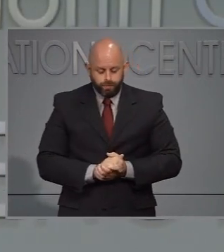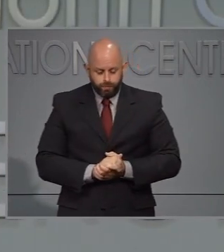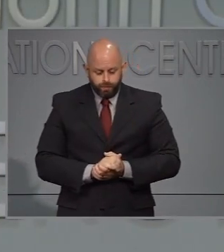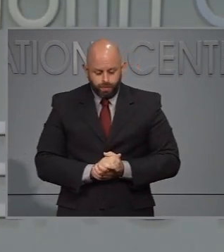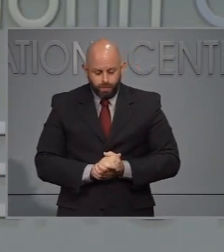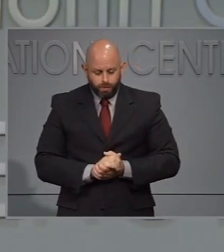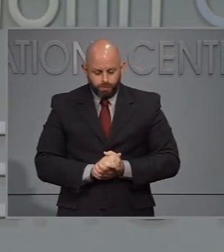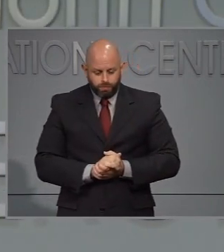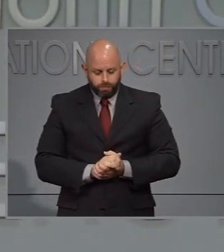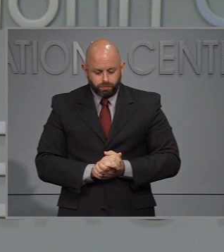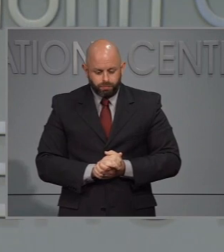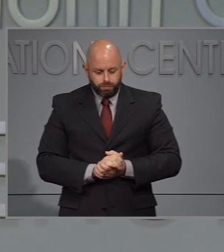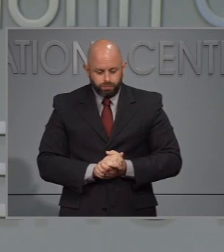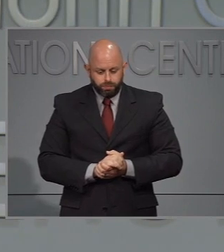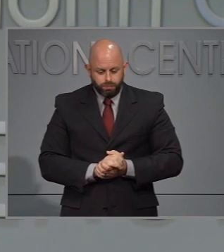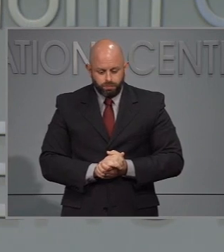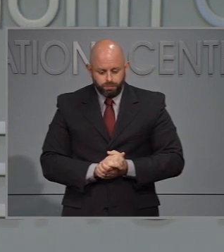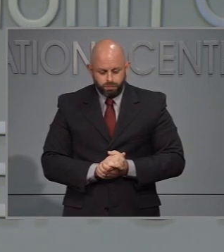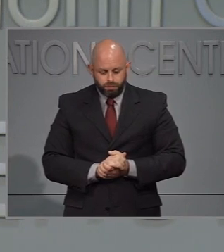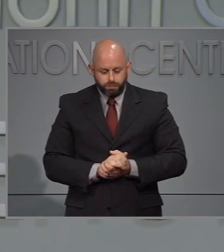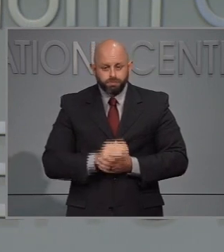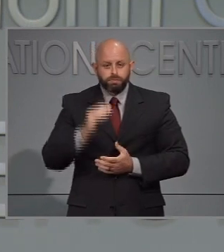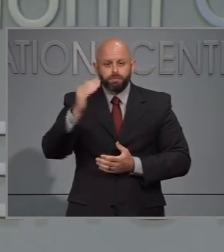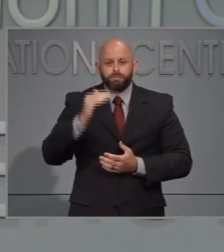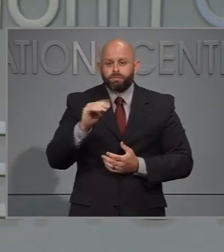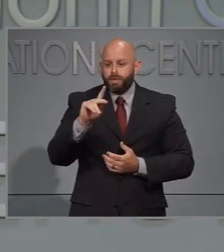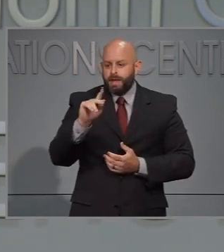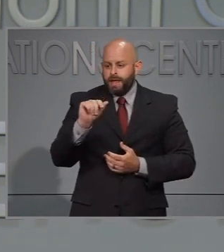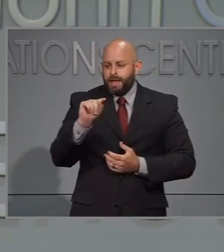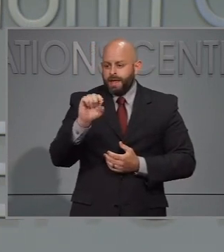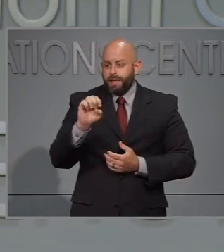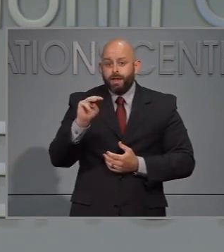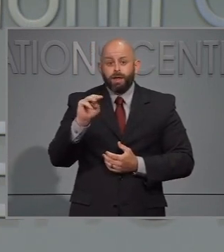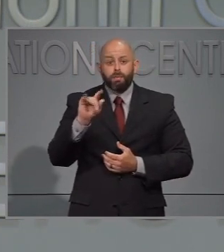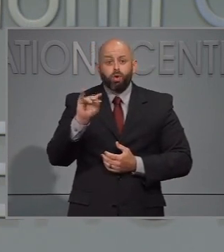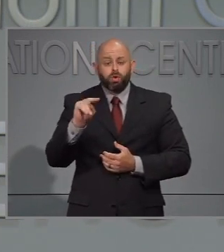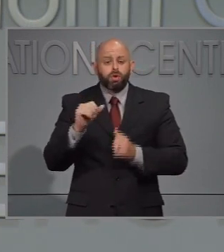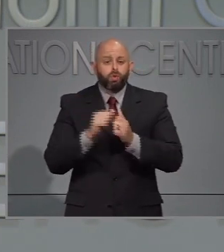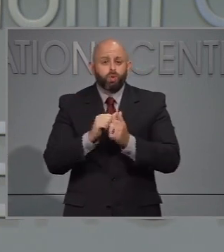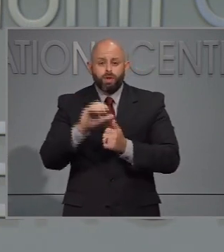Our next question is from Kate Martin with Carolina Public Press.